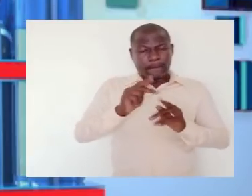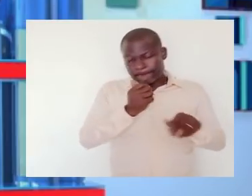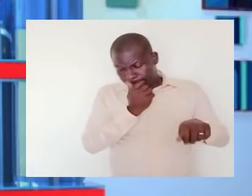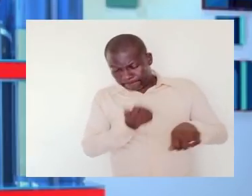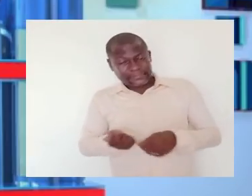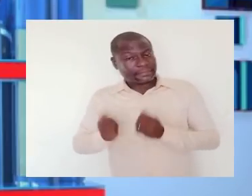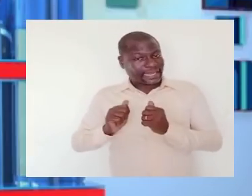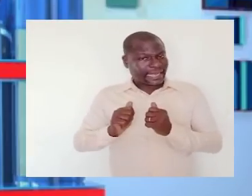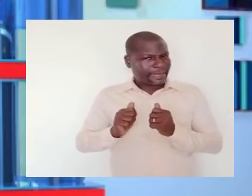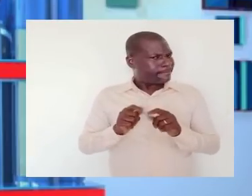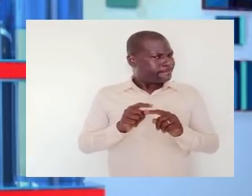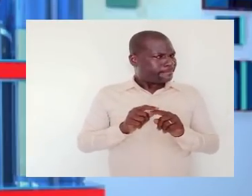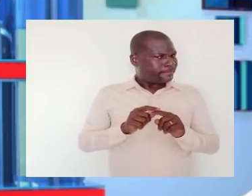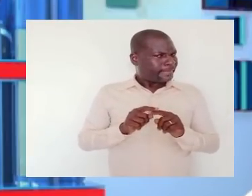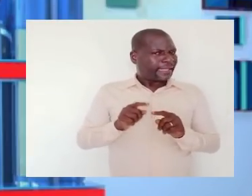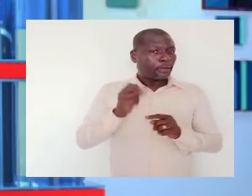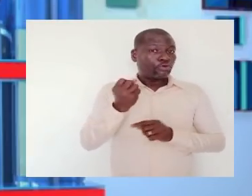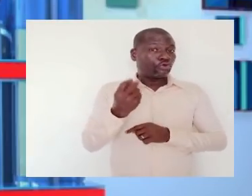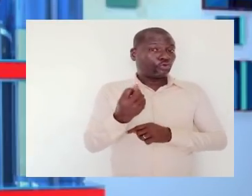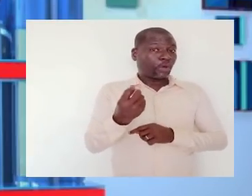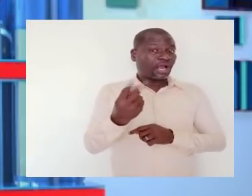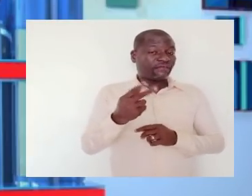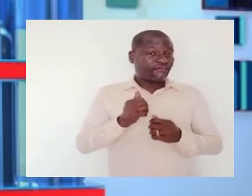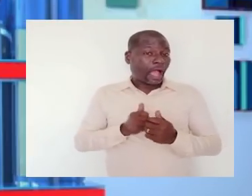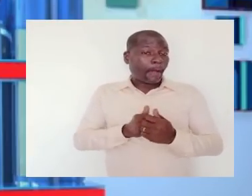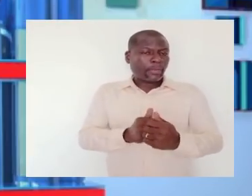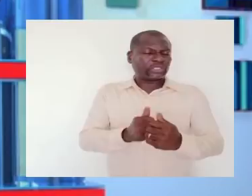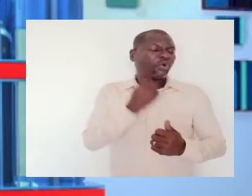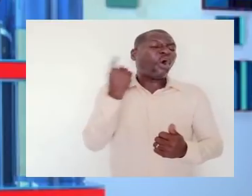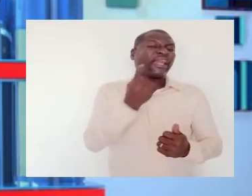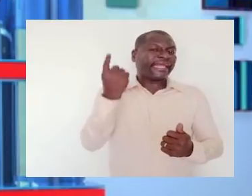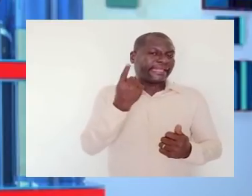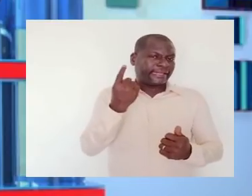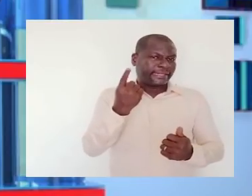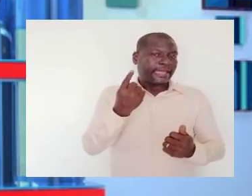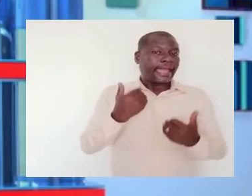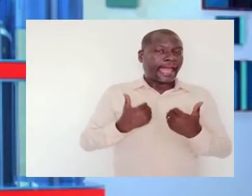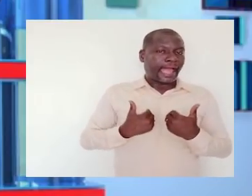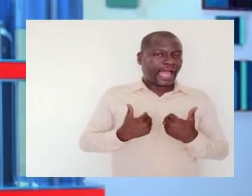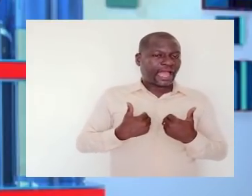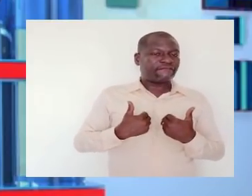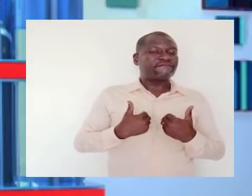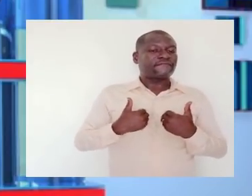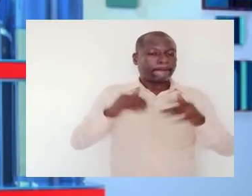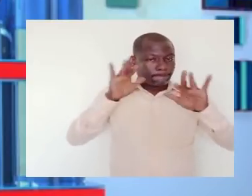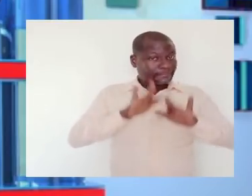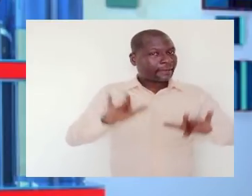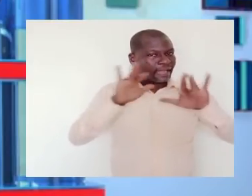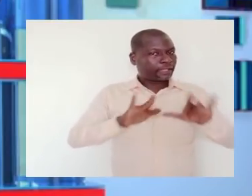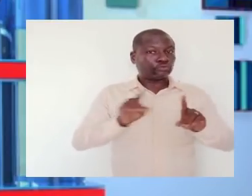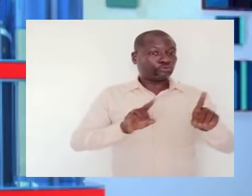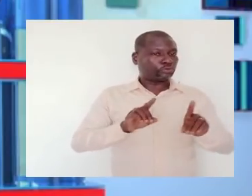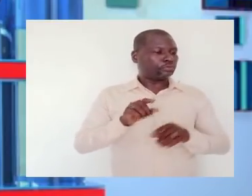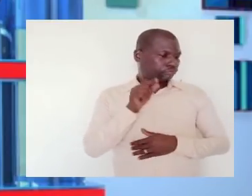esu Pentecost dano de eye the 12 apostles no enkwa ana eye signs